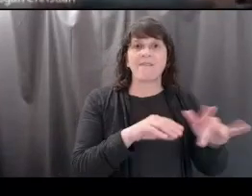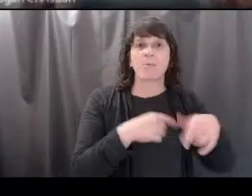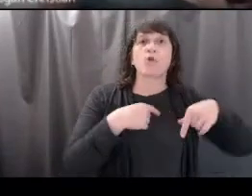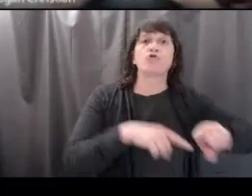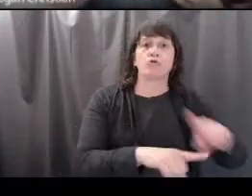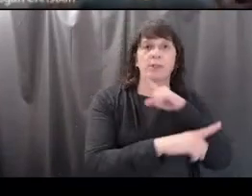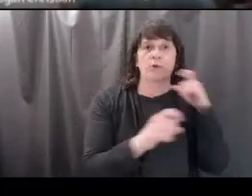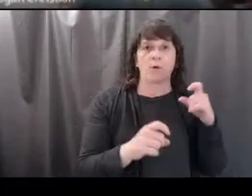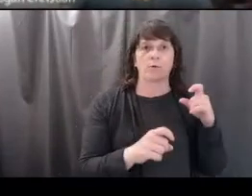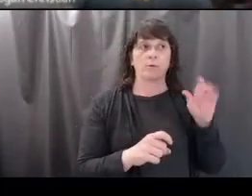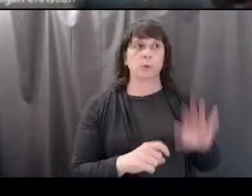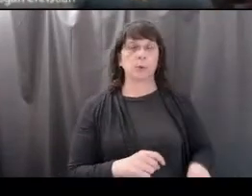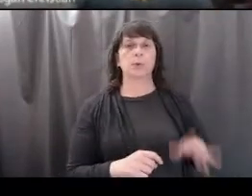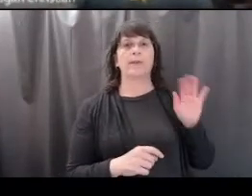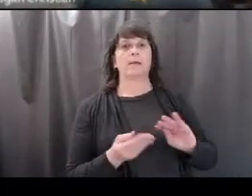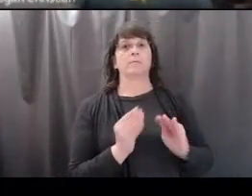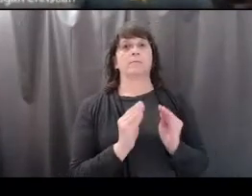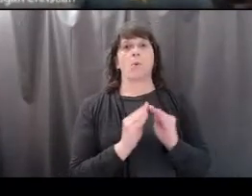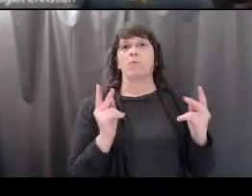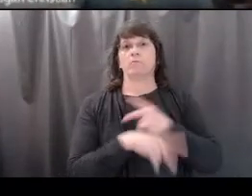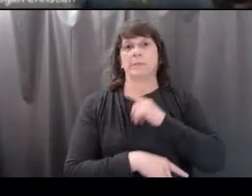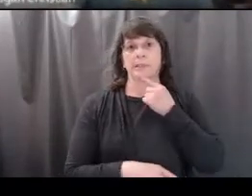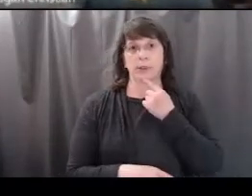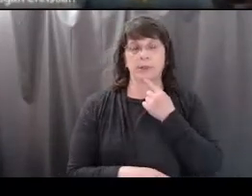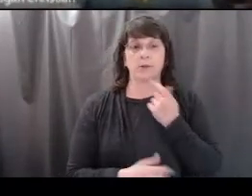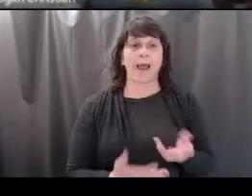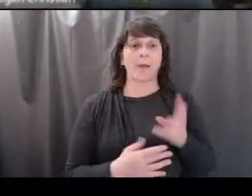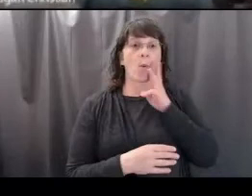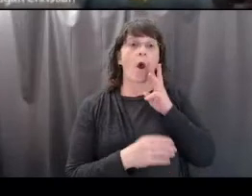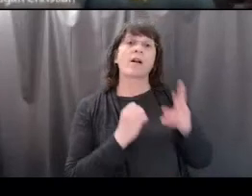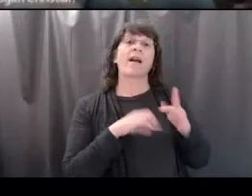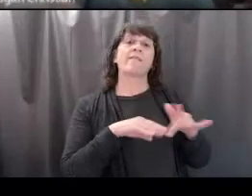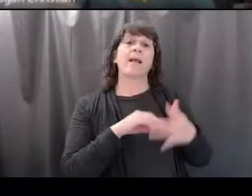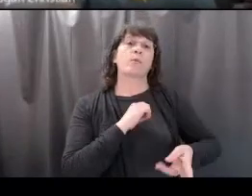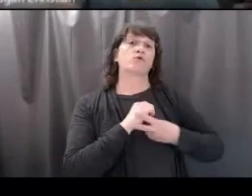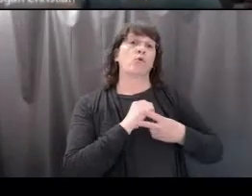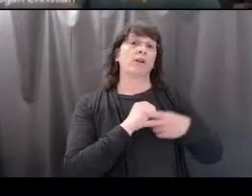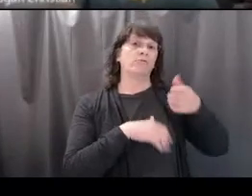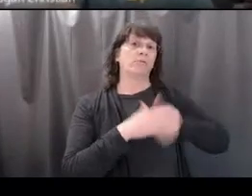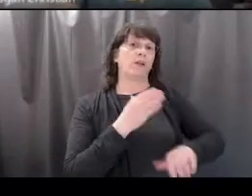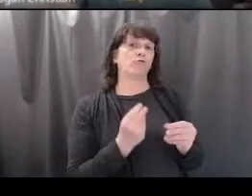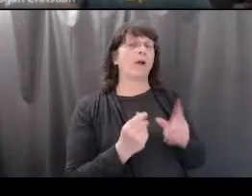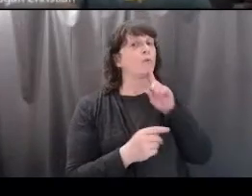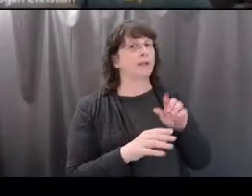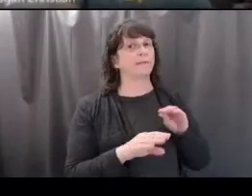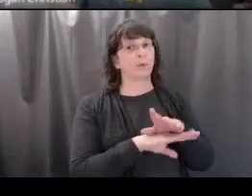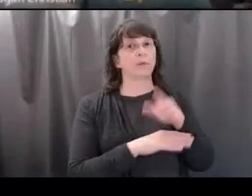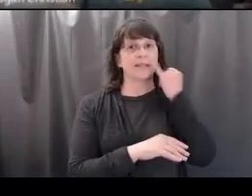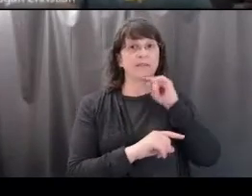might feel those things more severely. So how much water is available in storage definitely influences how severe a drought will